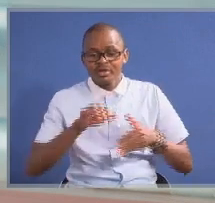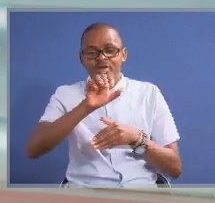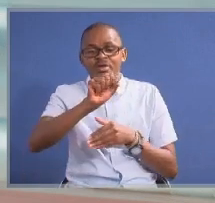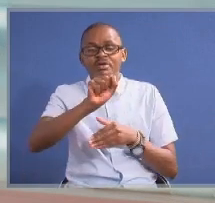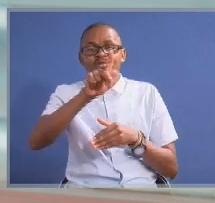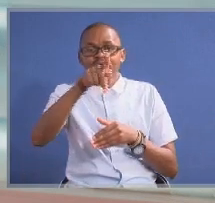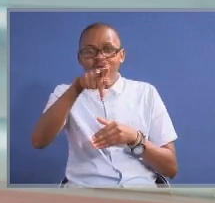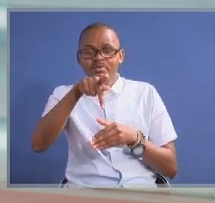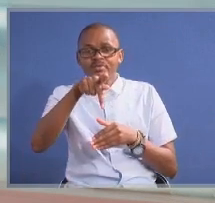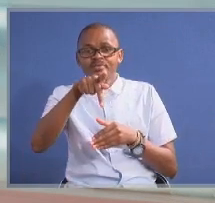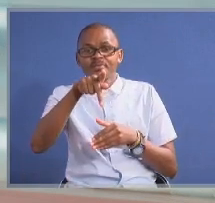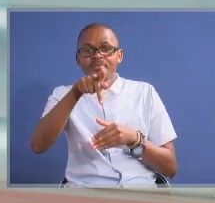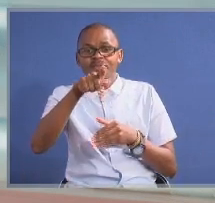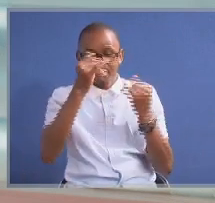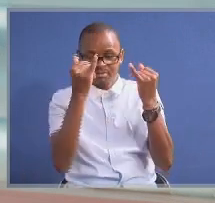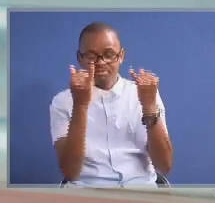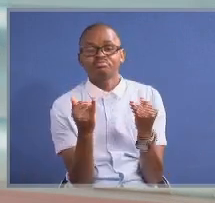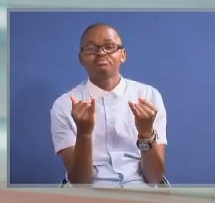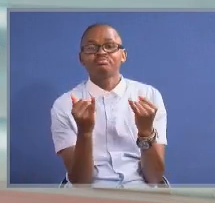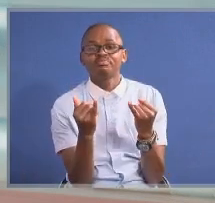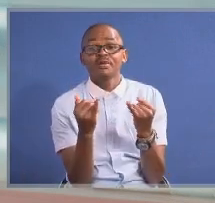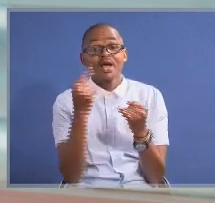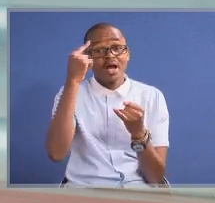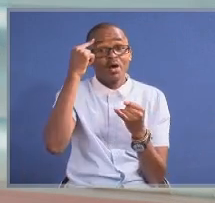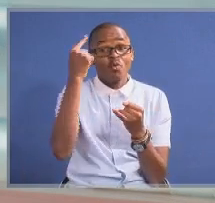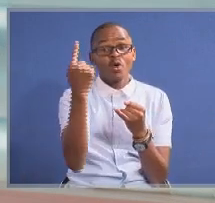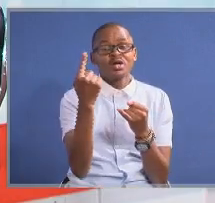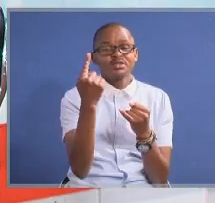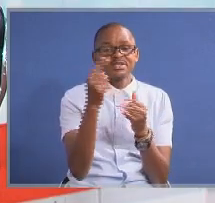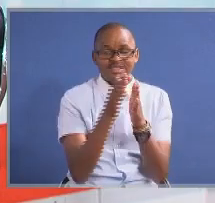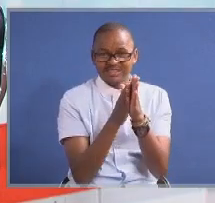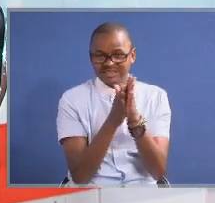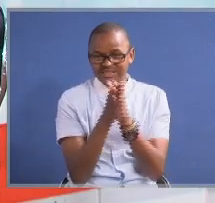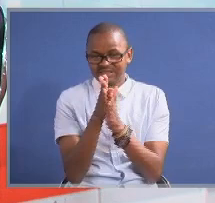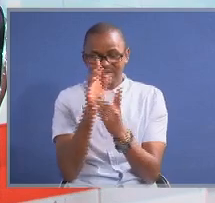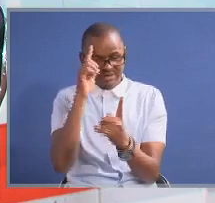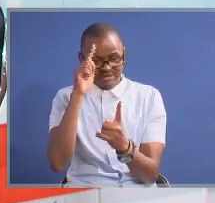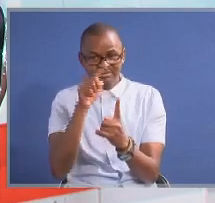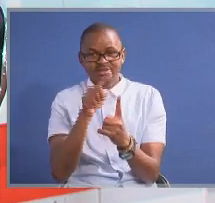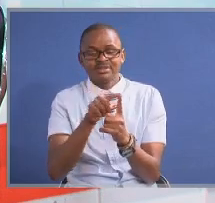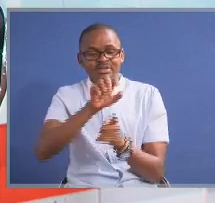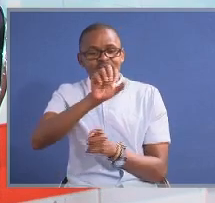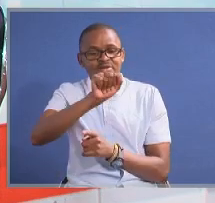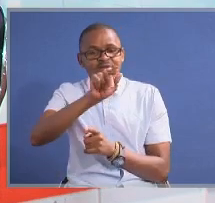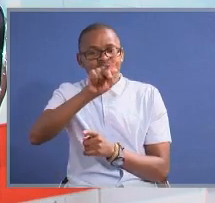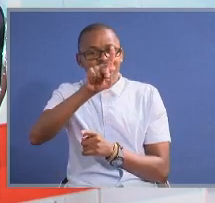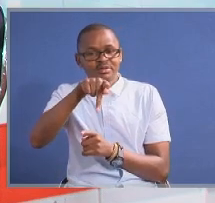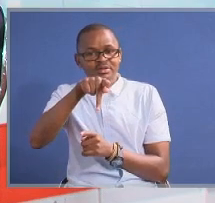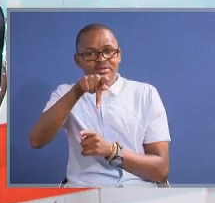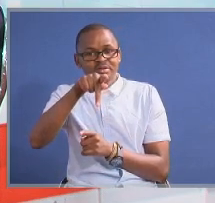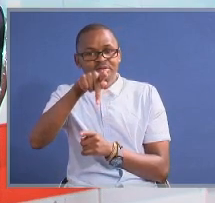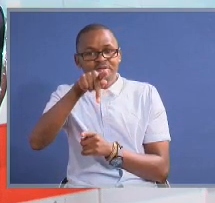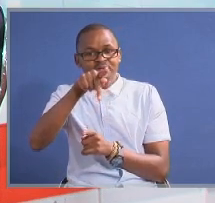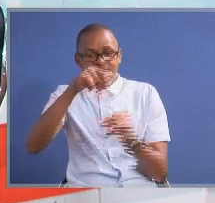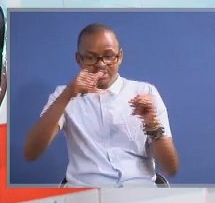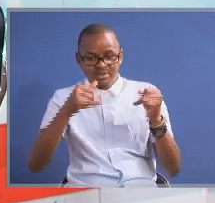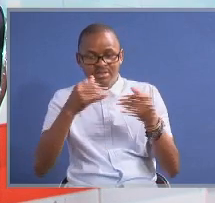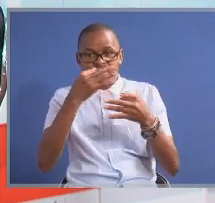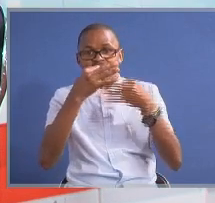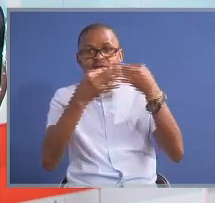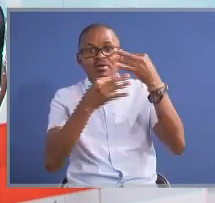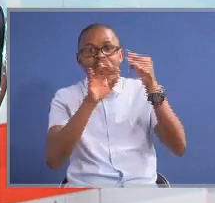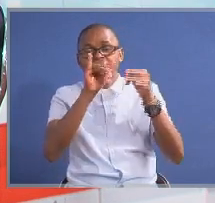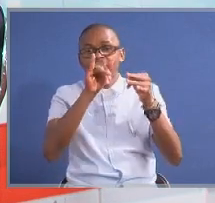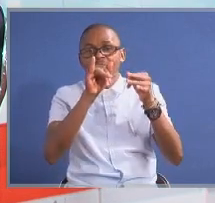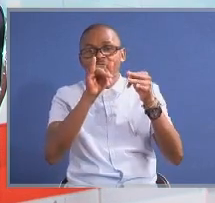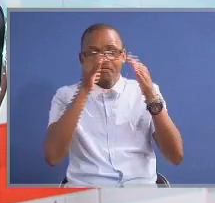ACP so far? Well, I think one of the interesting points of the ACP, particularly under new structure, is